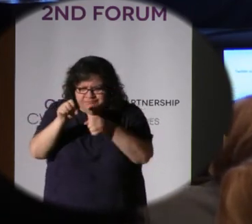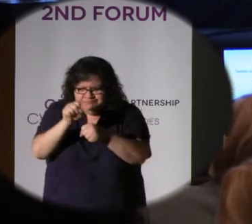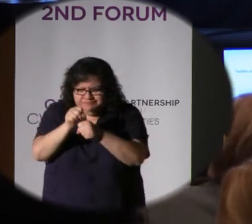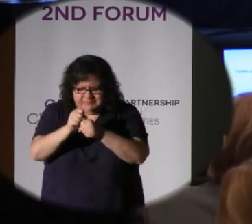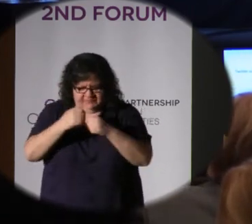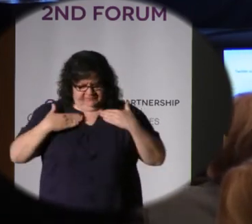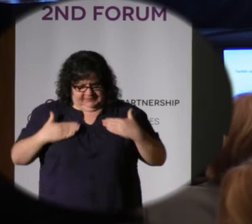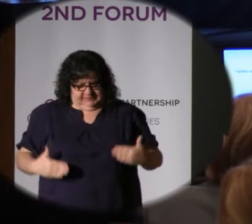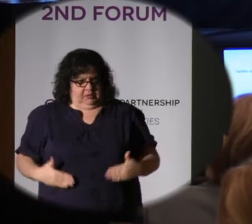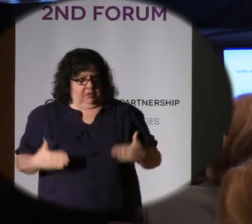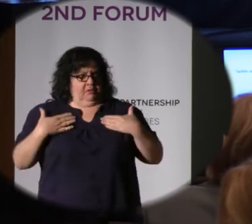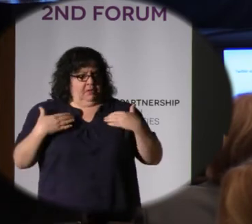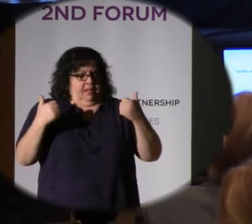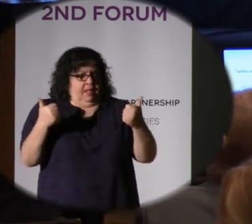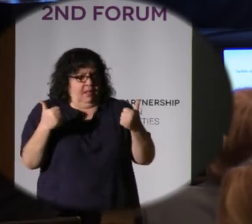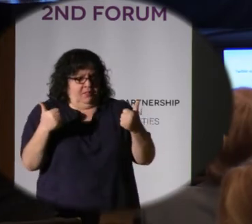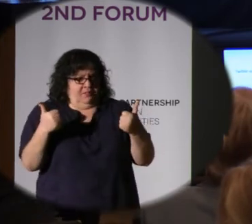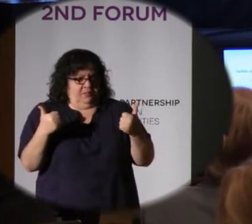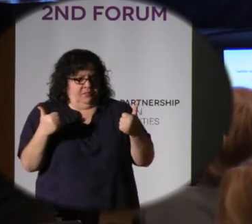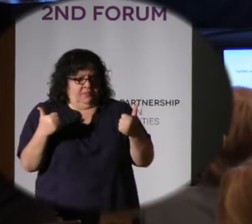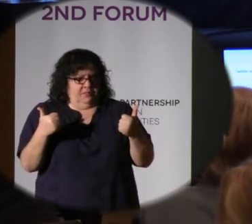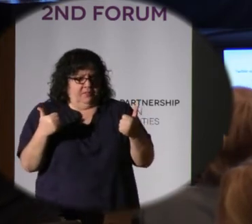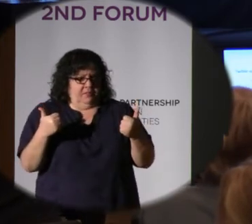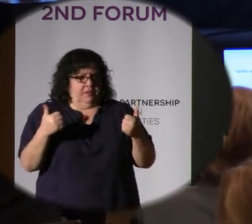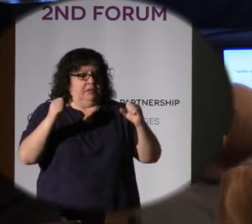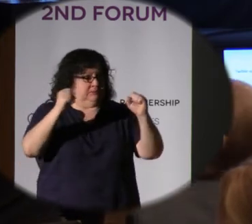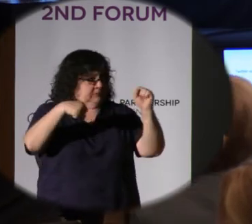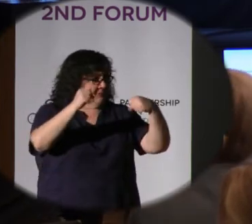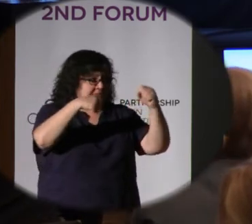say hi, and then we adopt it.